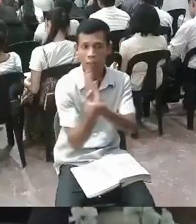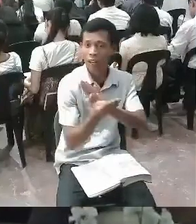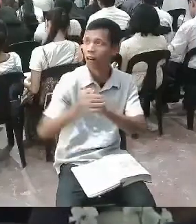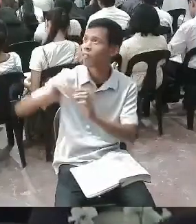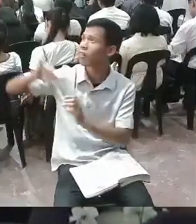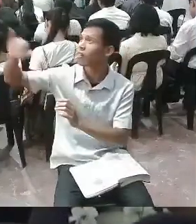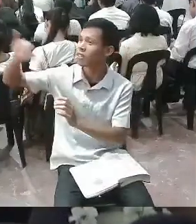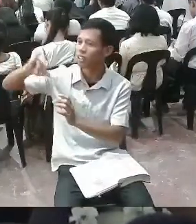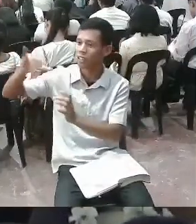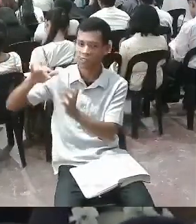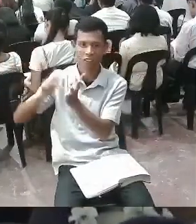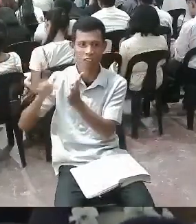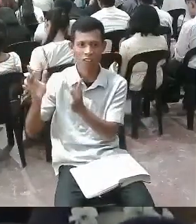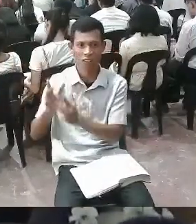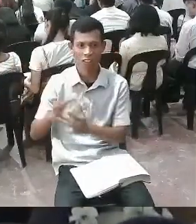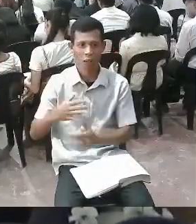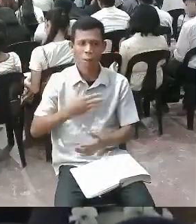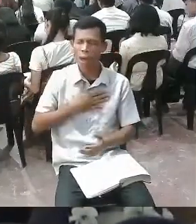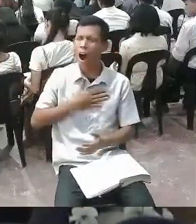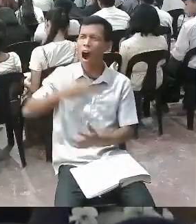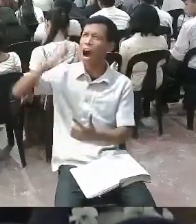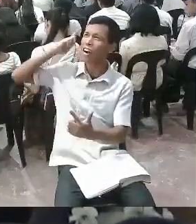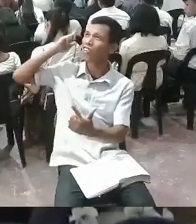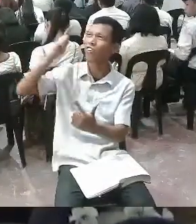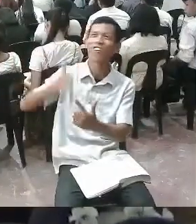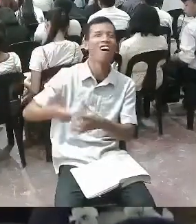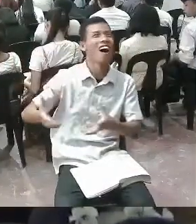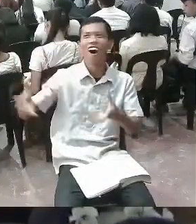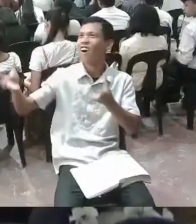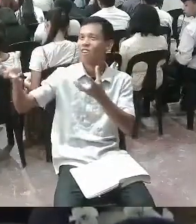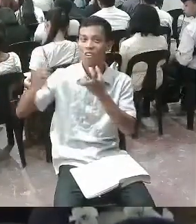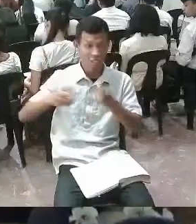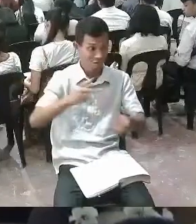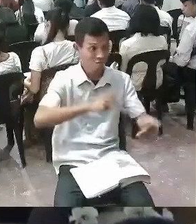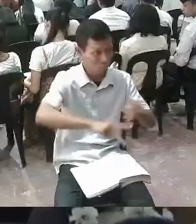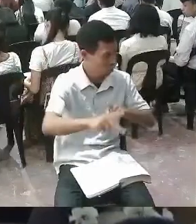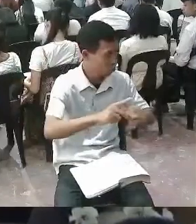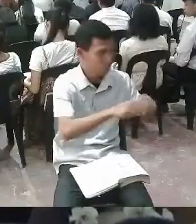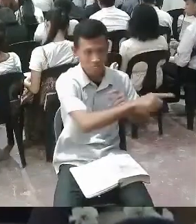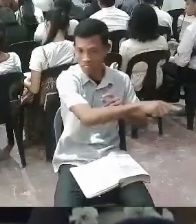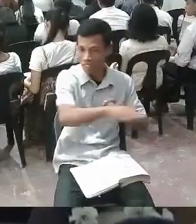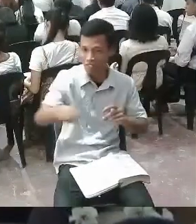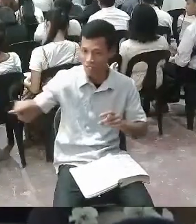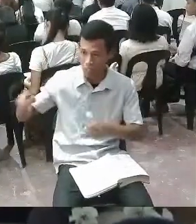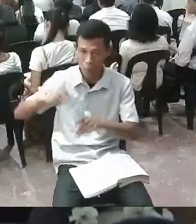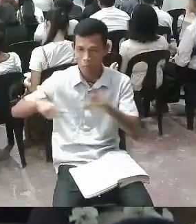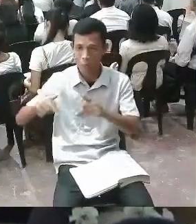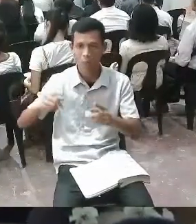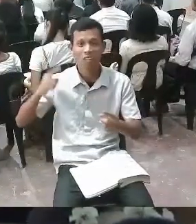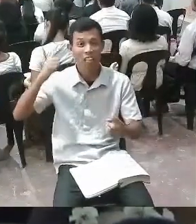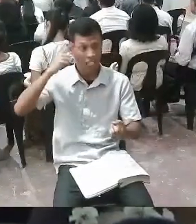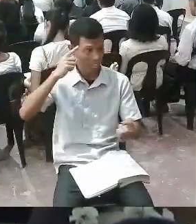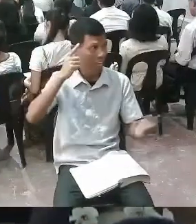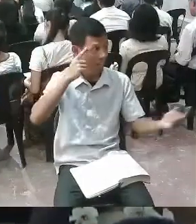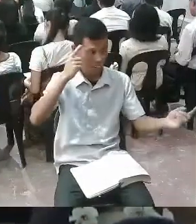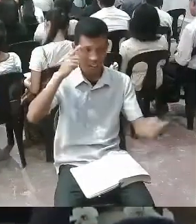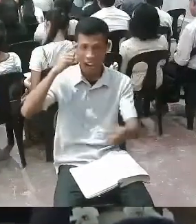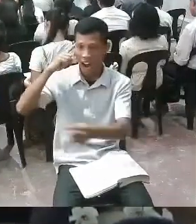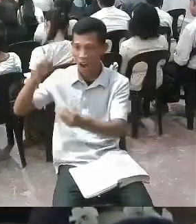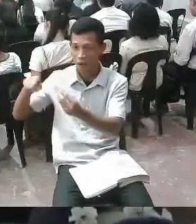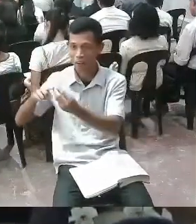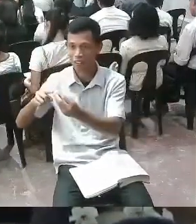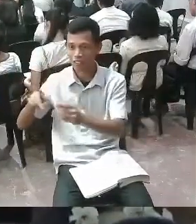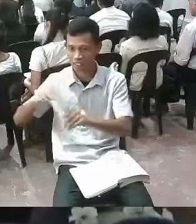Jesus Christ. That's my goal. I want people to think about Jesus when they're around me.